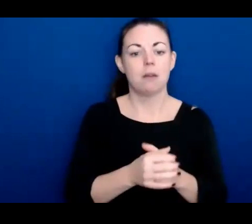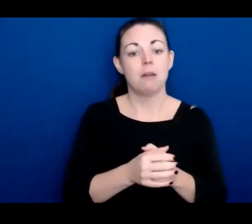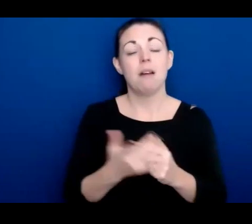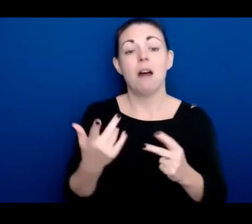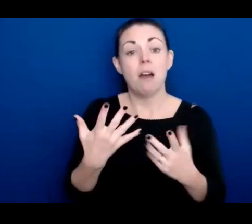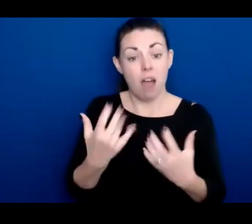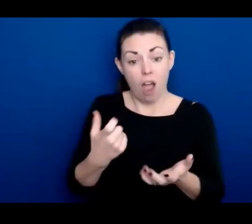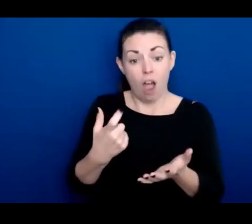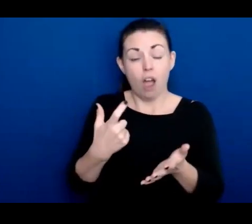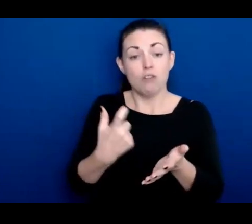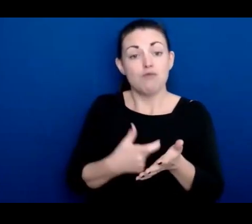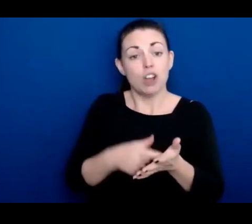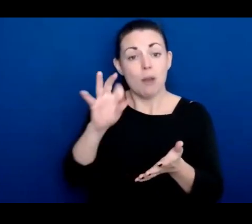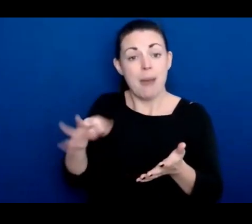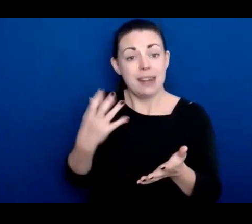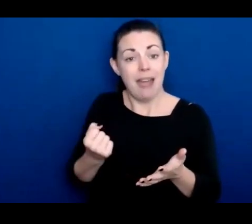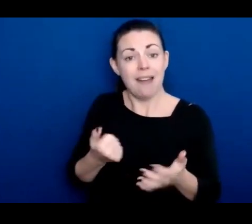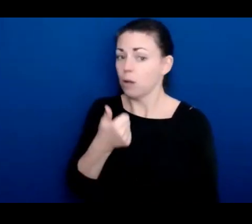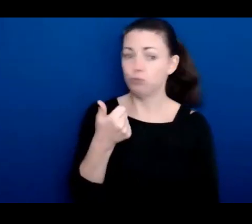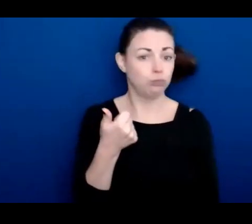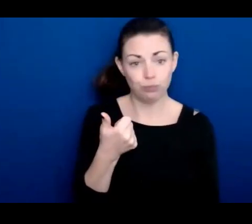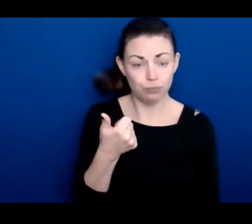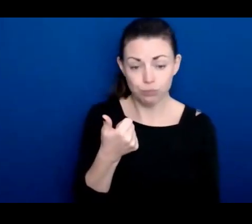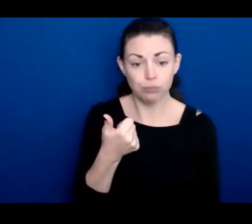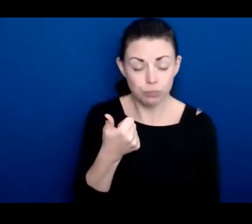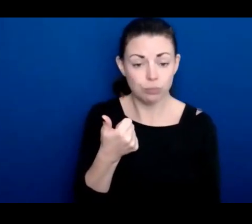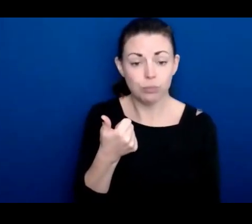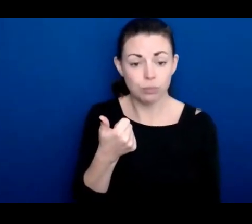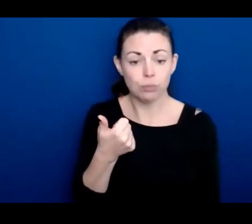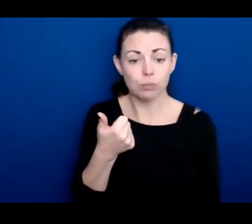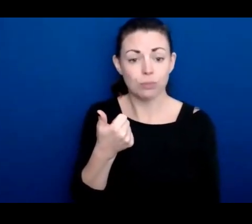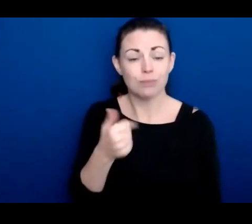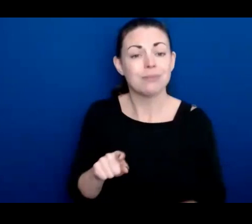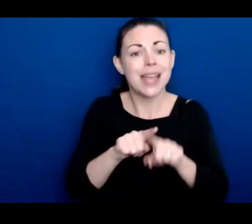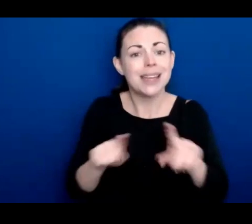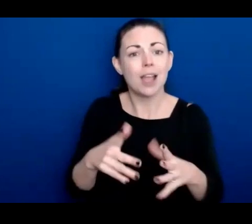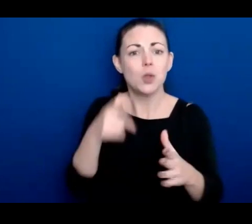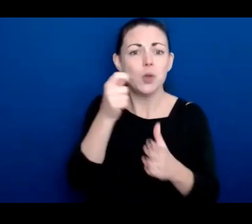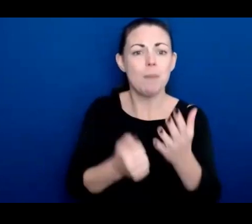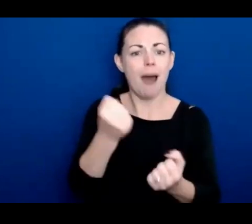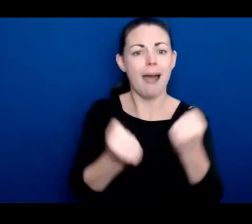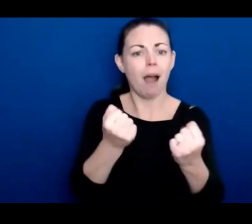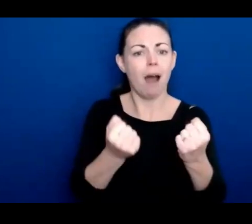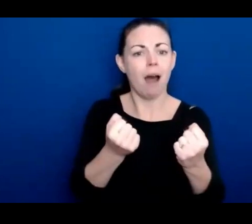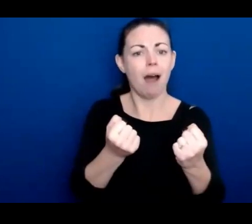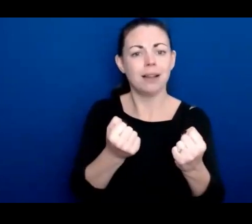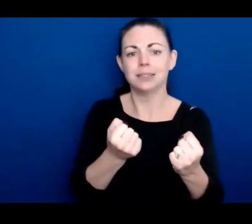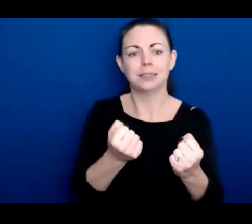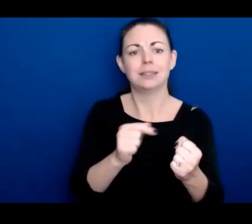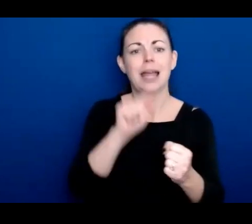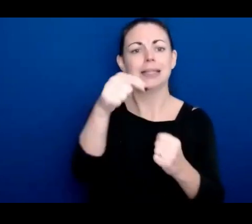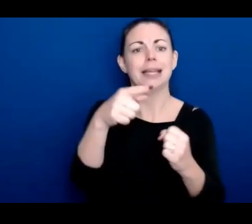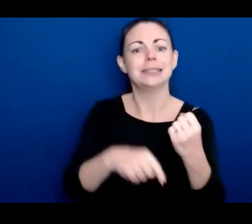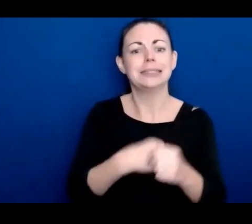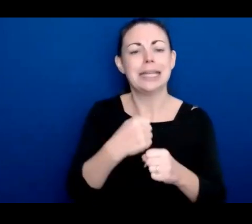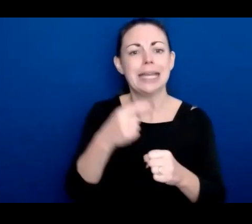pens, there's nothing wrong with what they're doing. It's like when you buy a motor car and then a new model comes out. Your old motor car still gets you